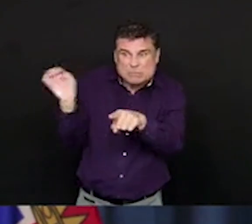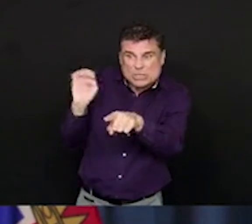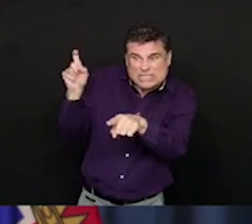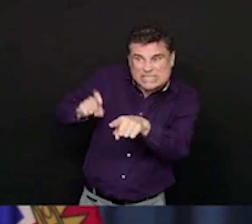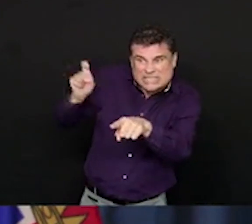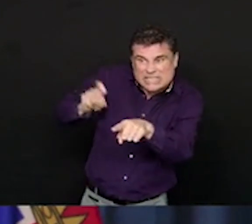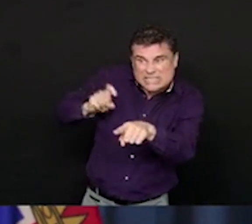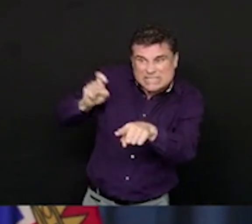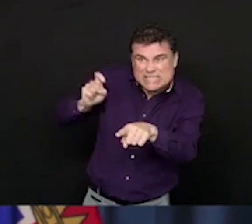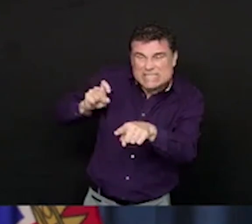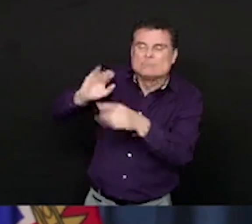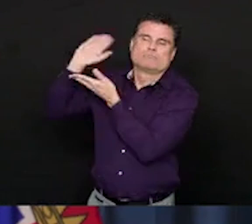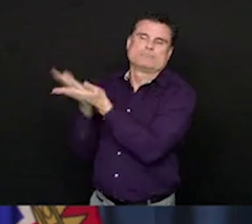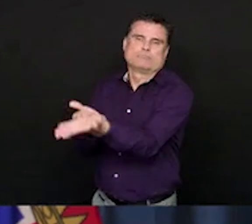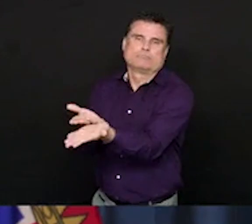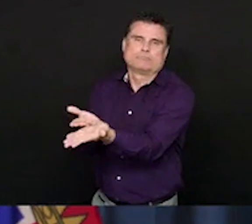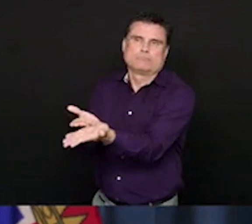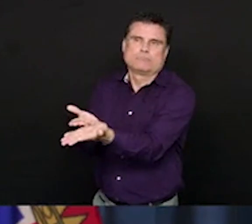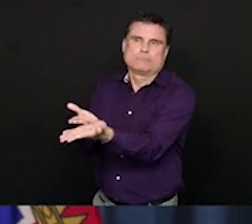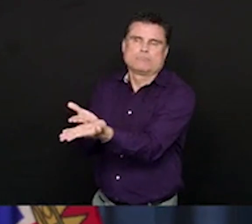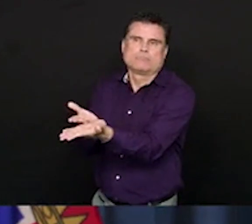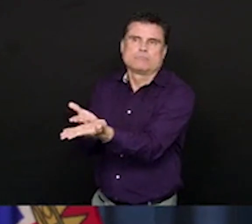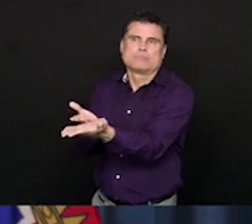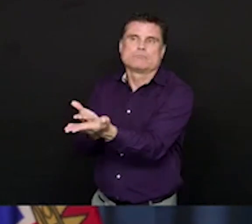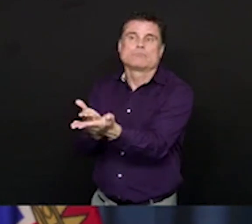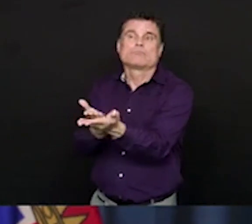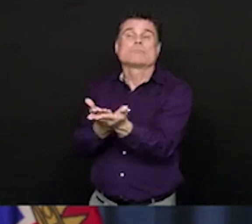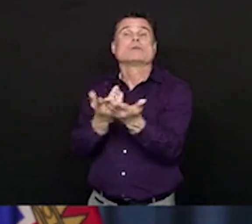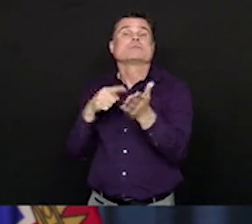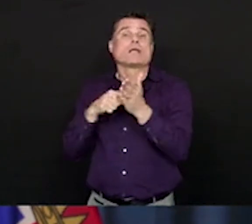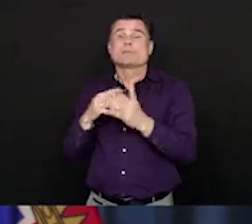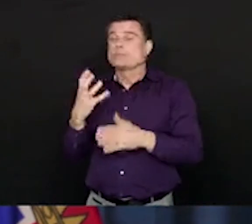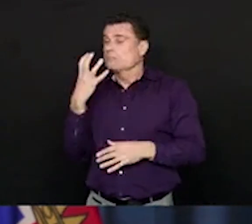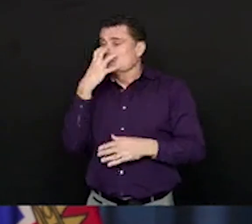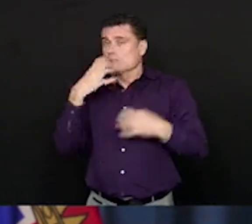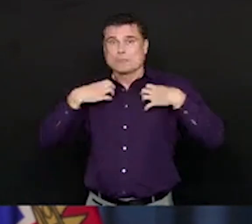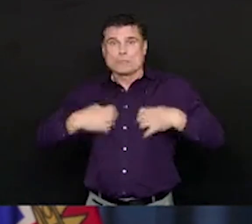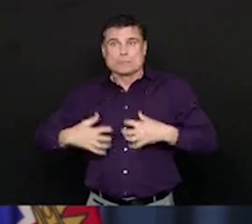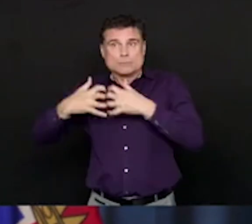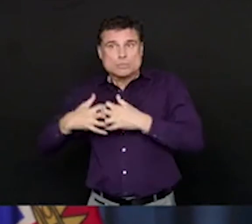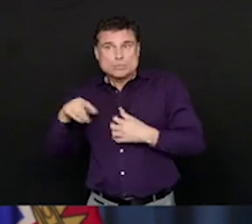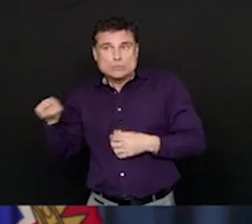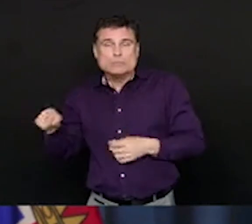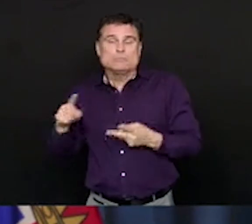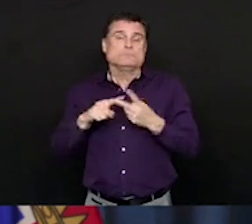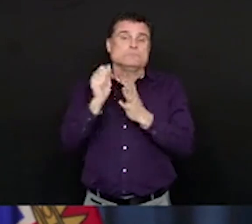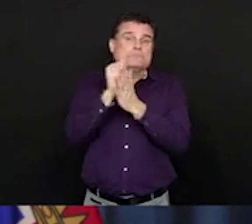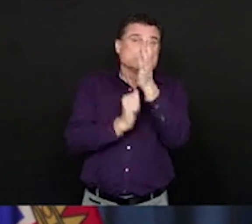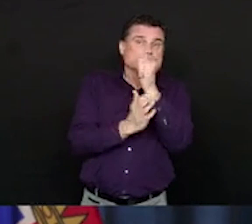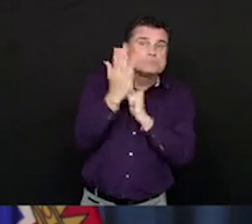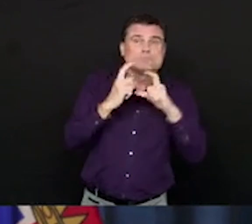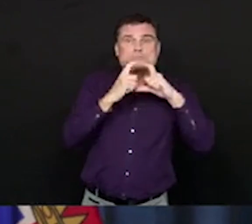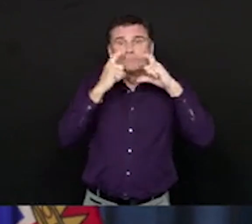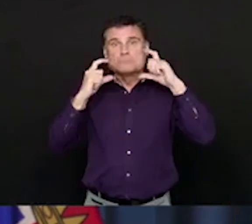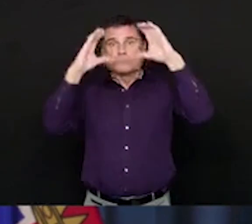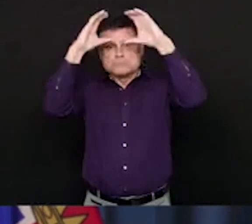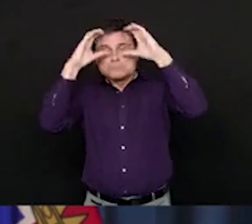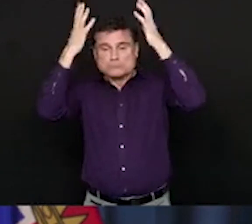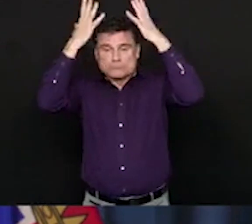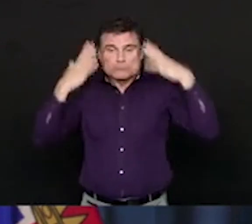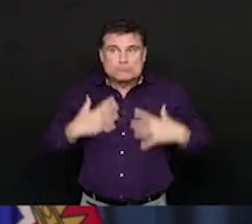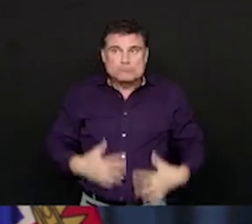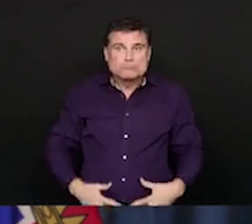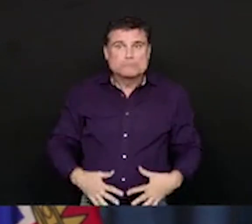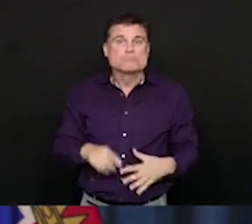ventilators, but also issues such as obviously PPE with the federal government, and that partnership, I think, in